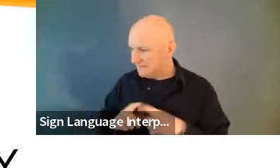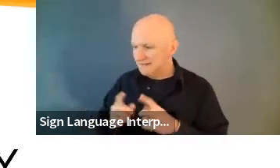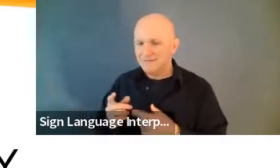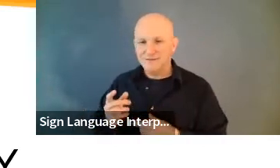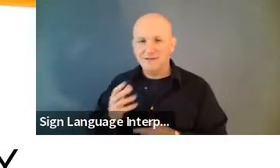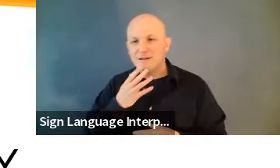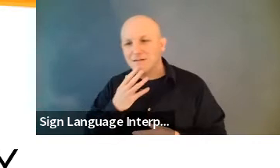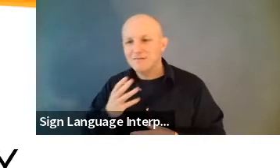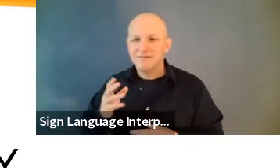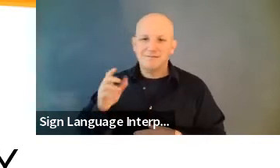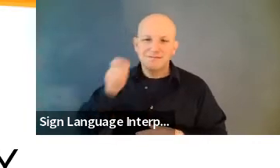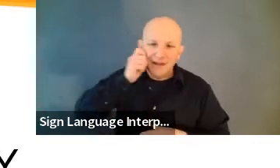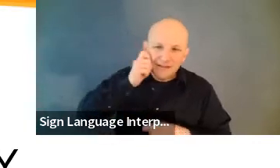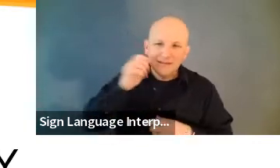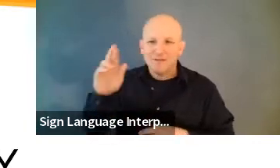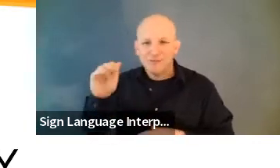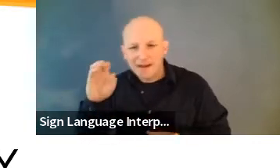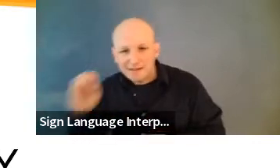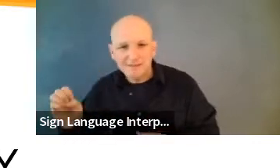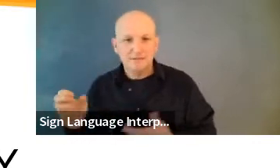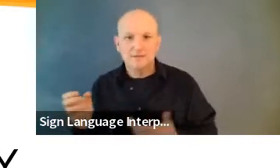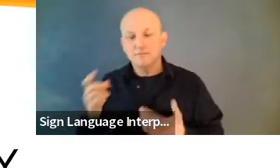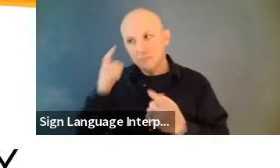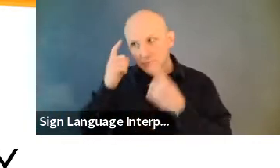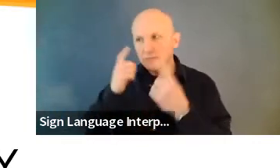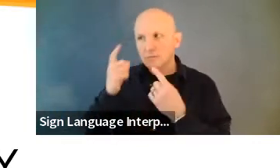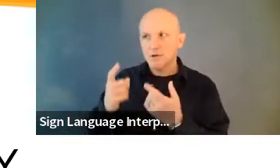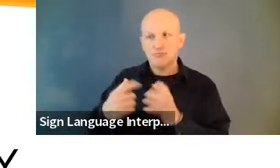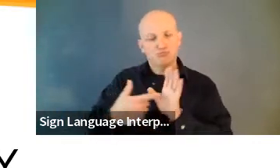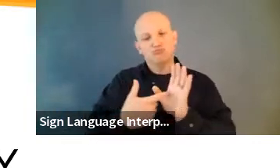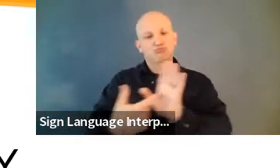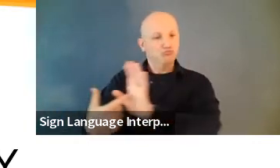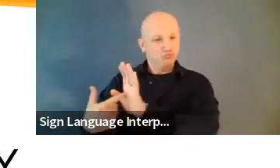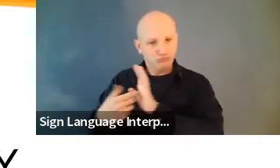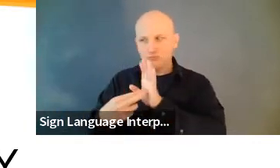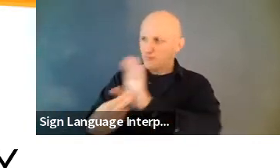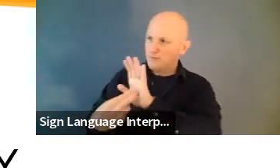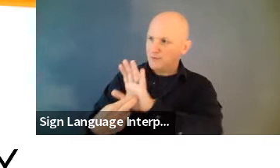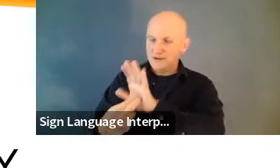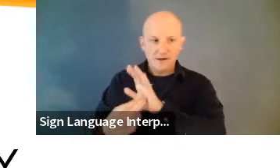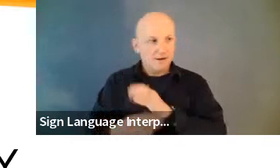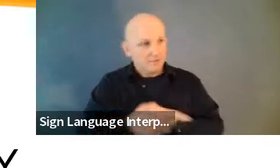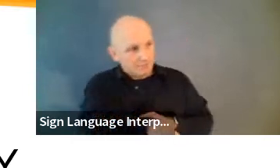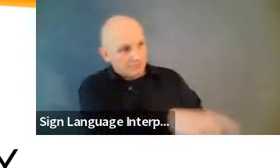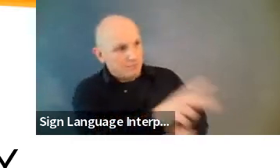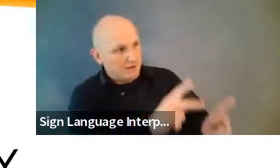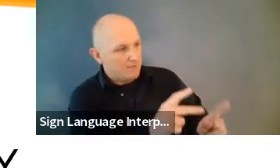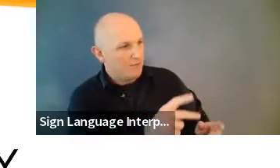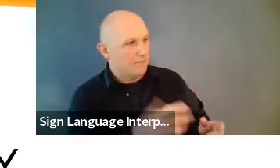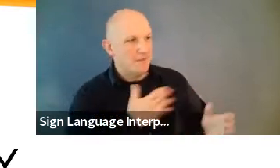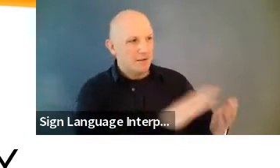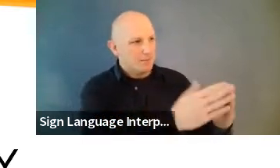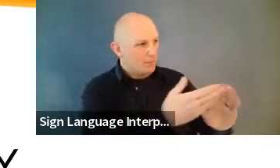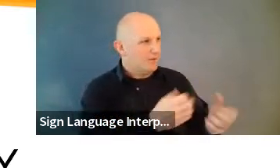reason to actually show up, because we want people who are representing clients locally and meeting legal need to be people who